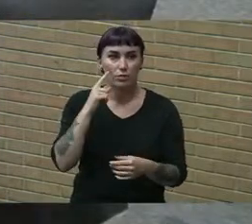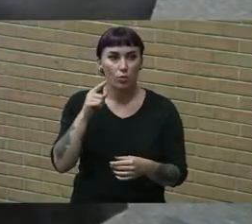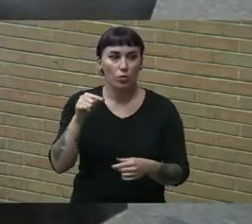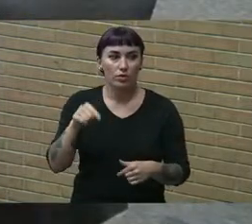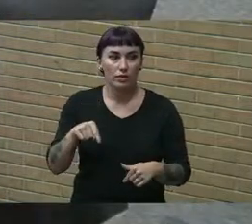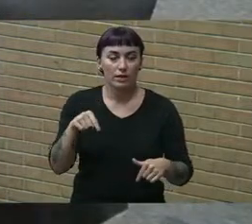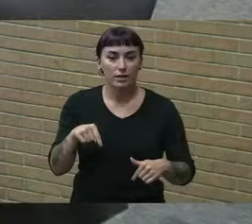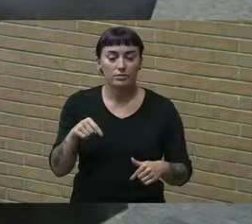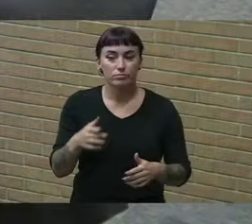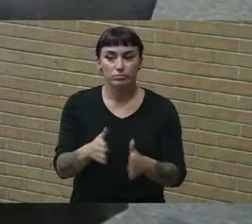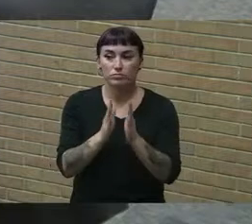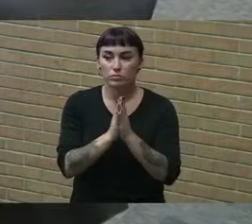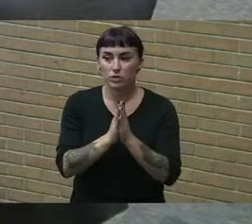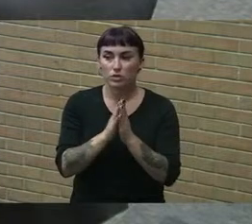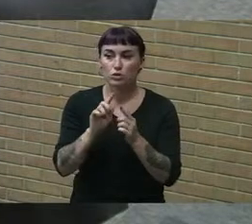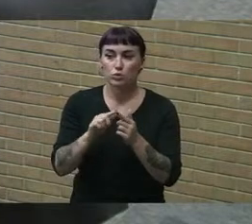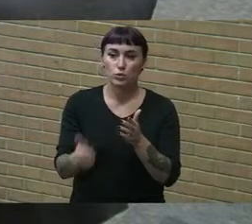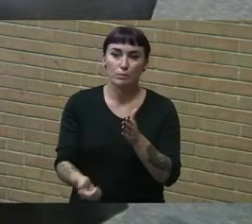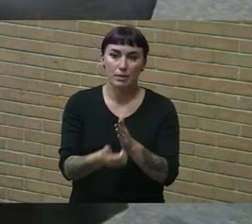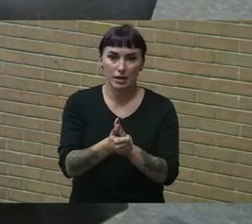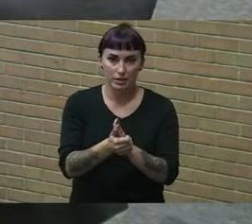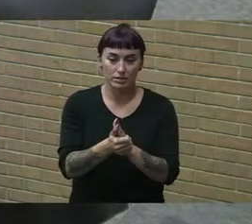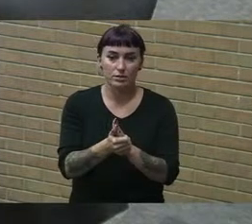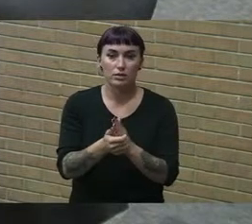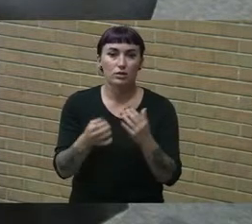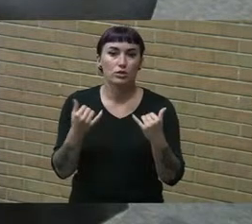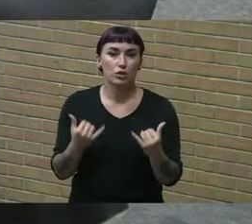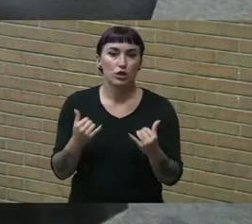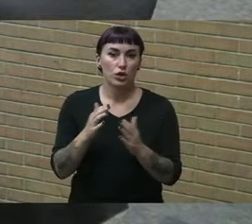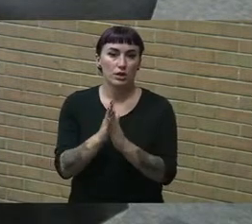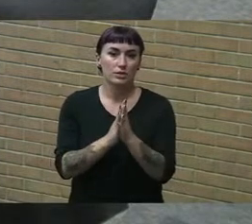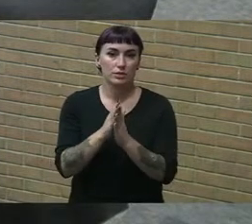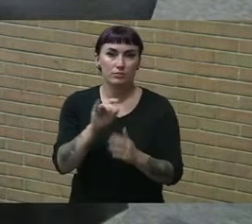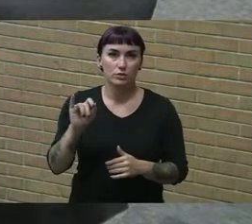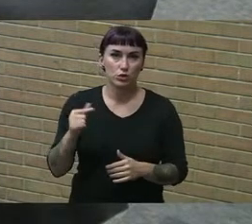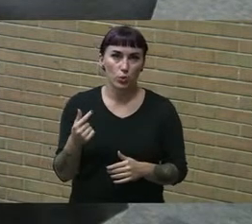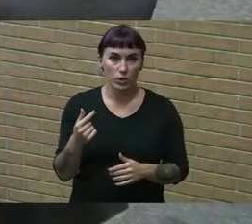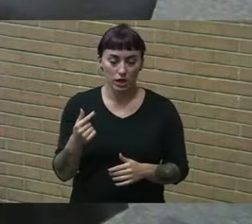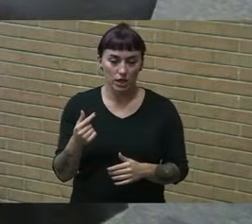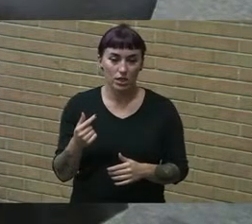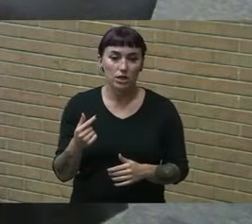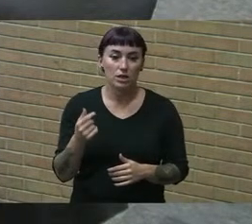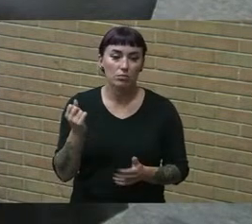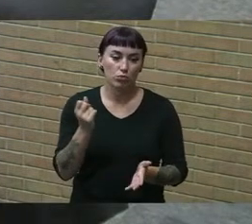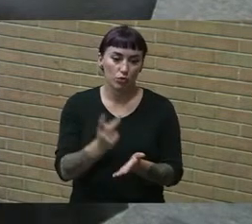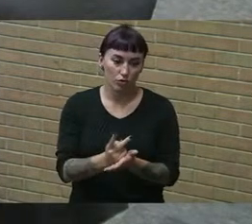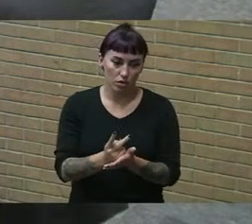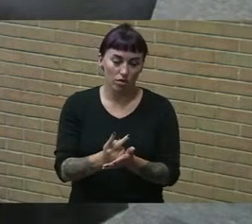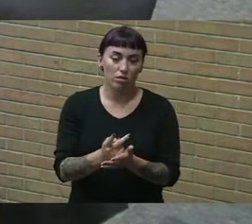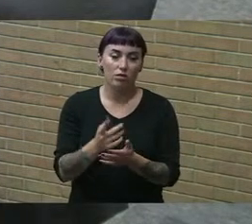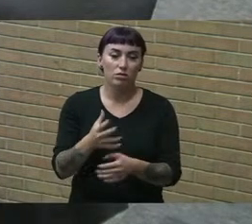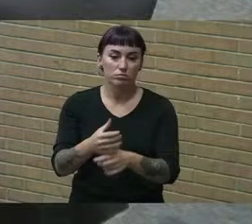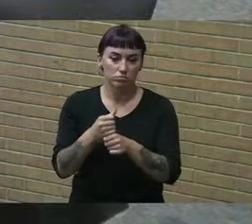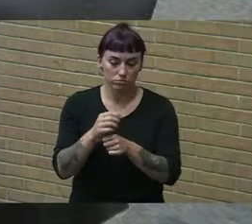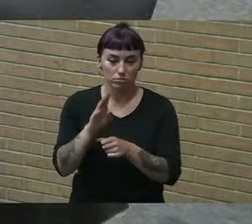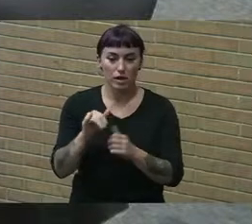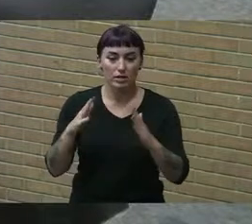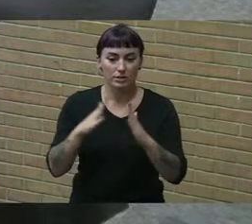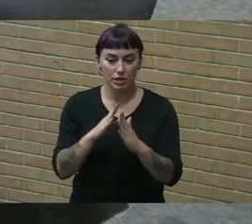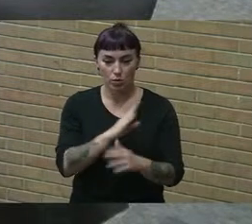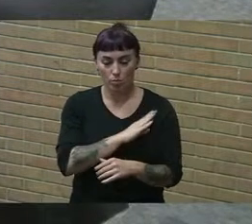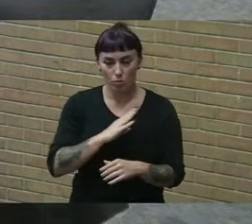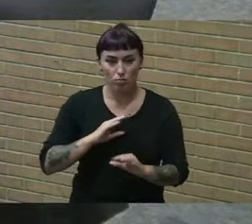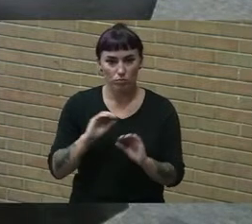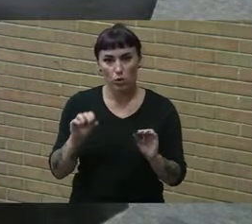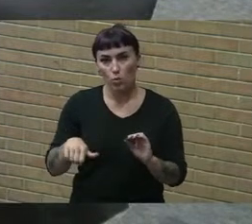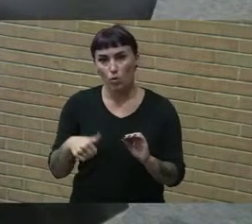the request to amend the current incentive zoning approval has been received by the town board and there are